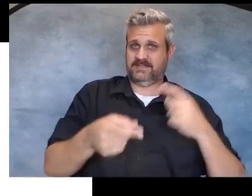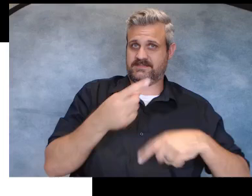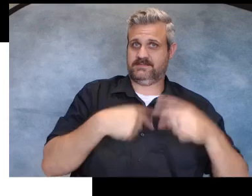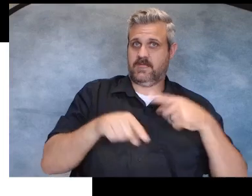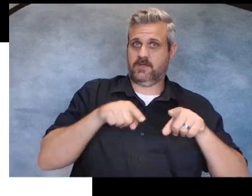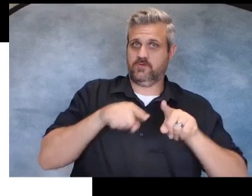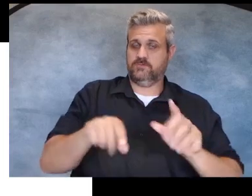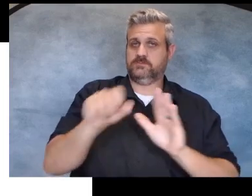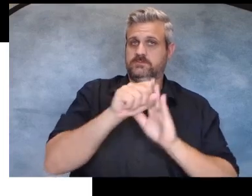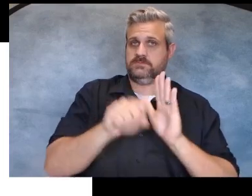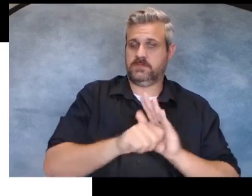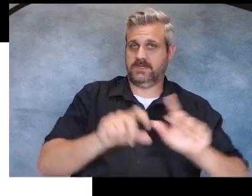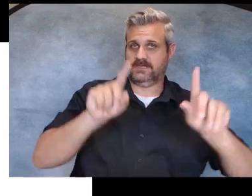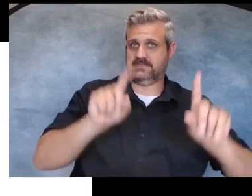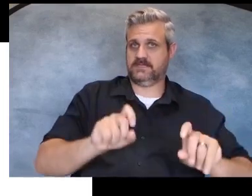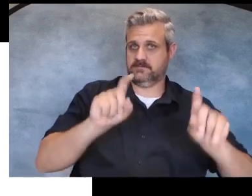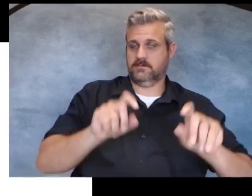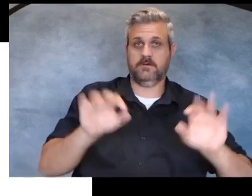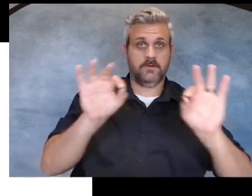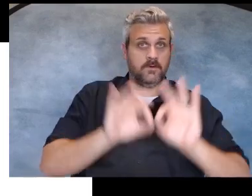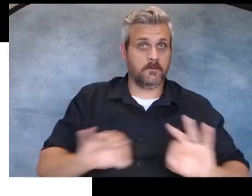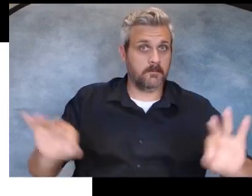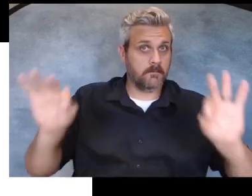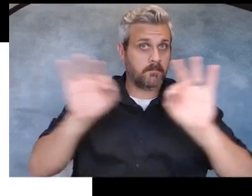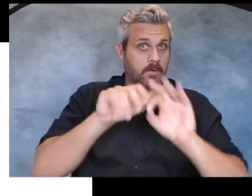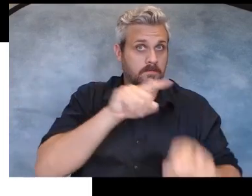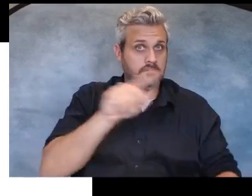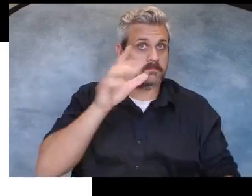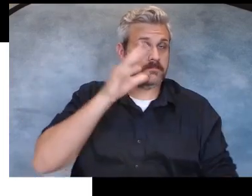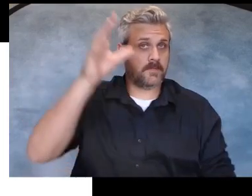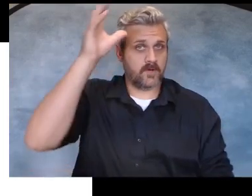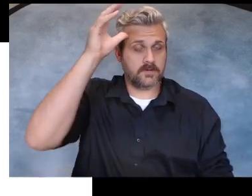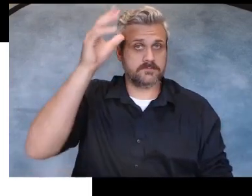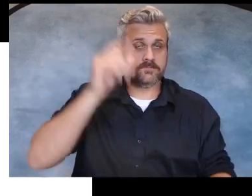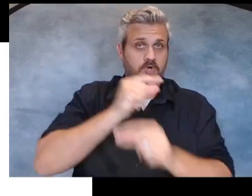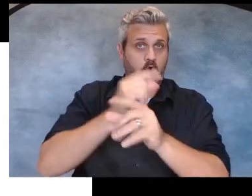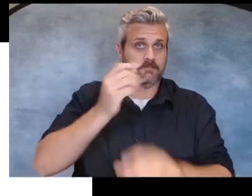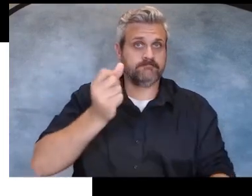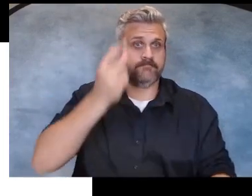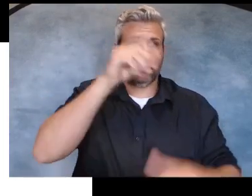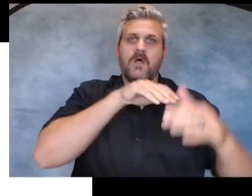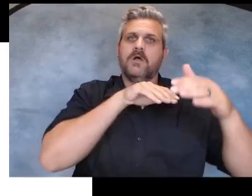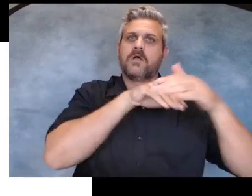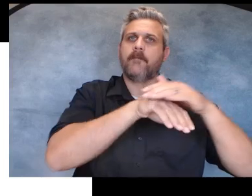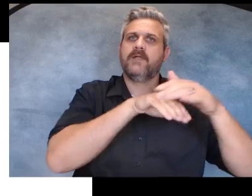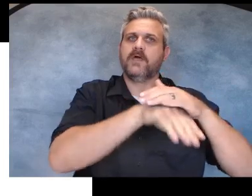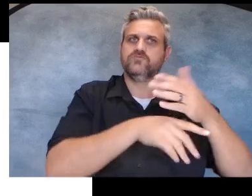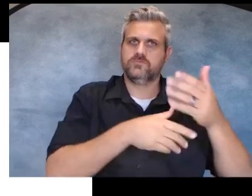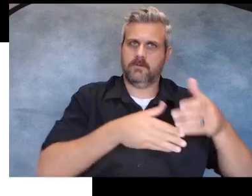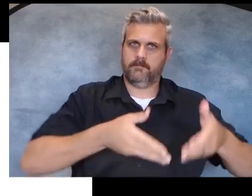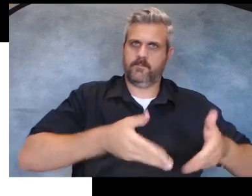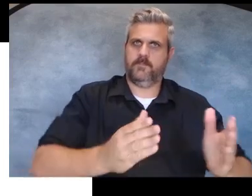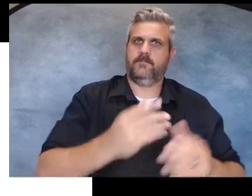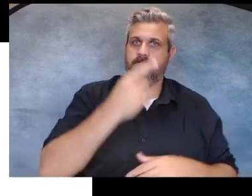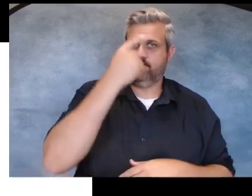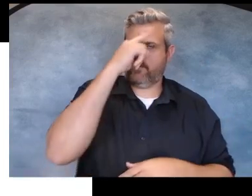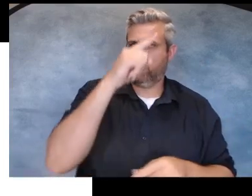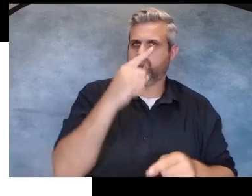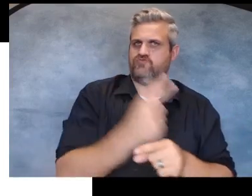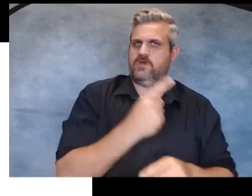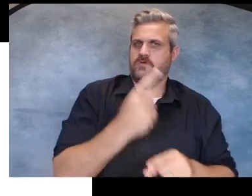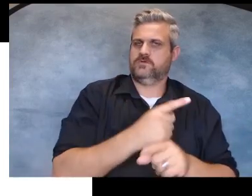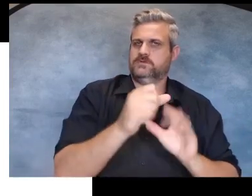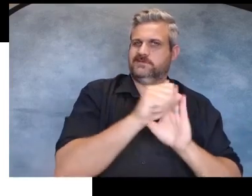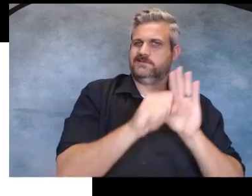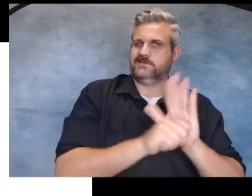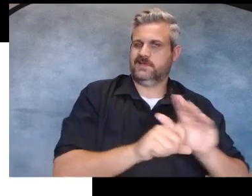sign during the state assessment. It is important for parents and guardians to understand accommodations that are allowed on the